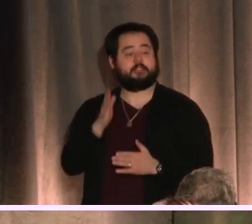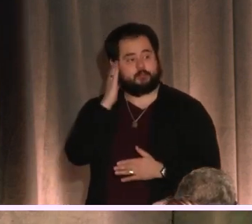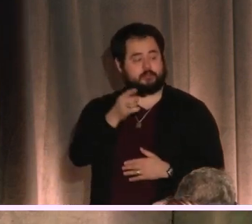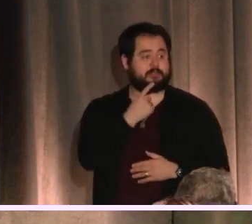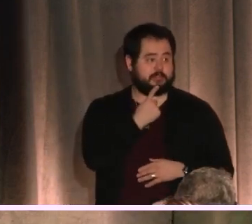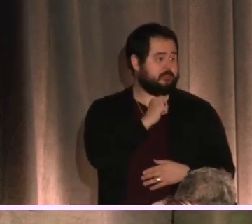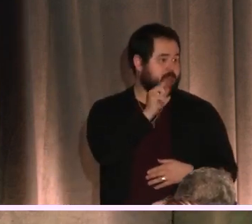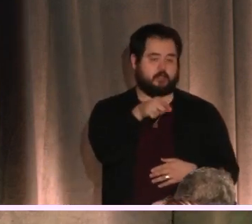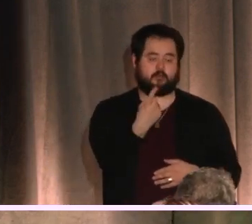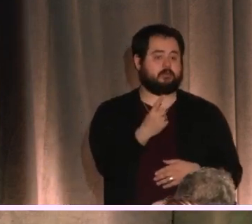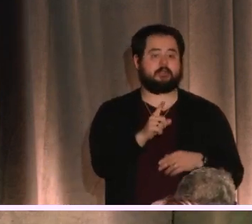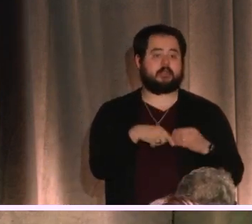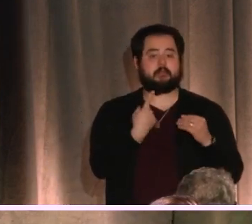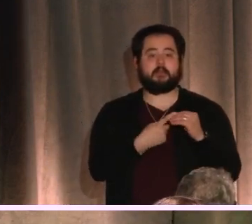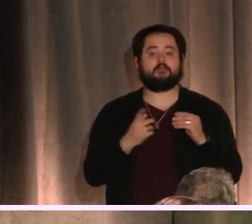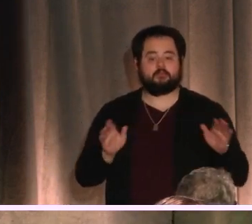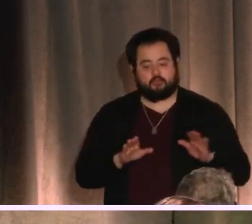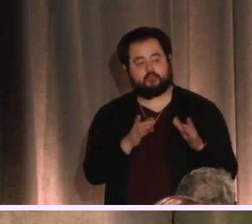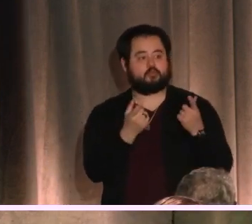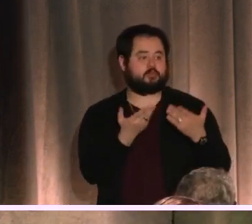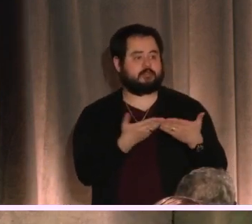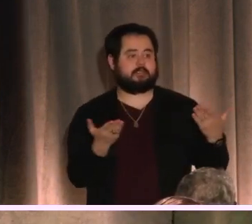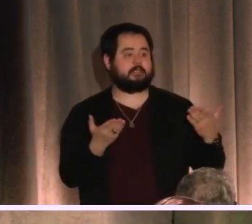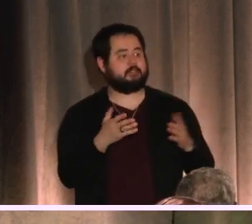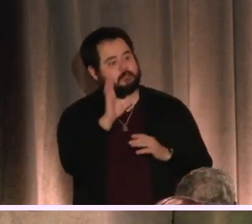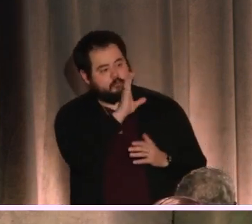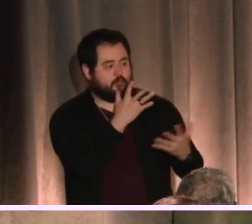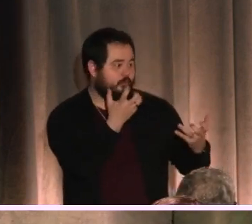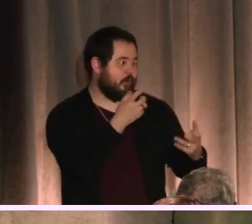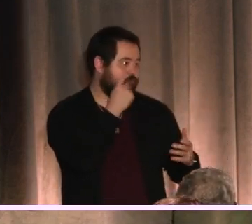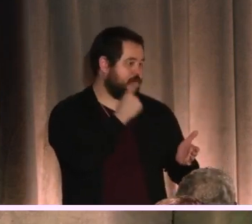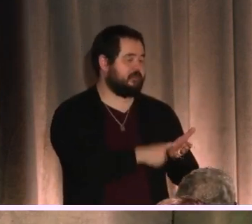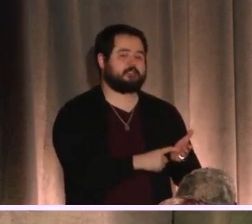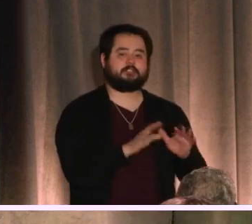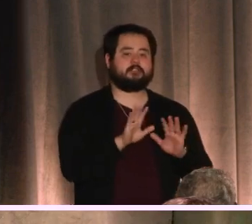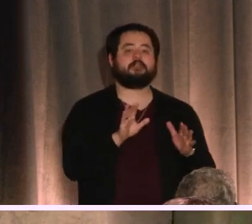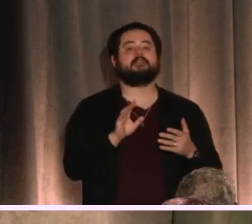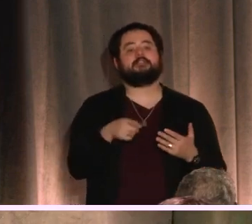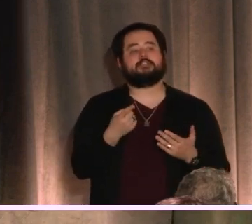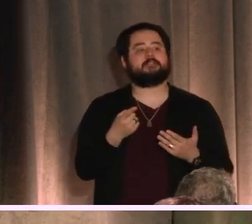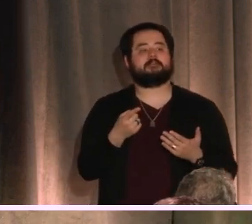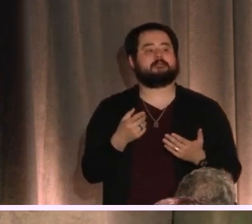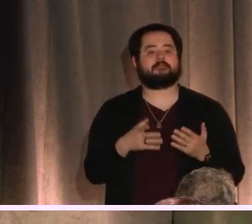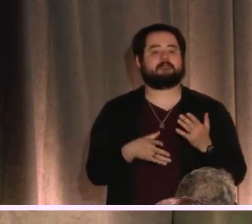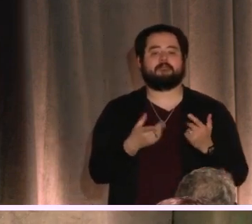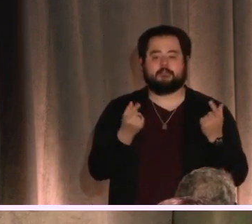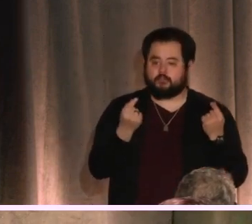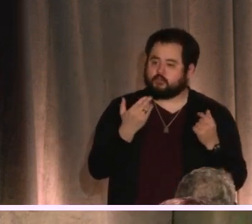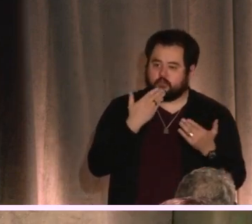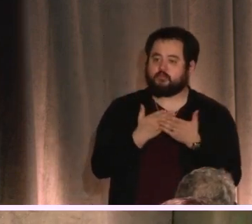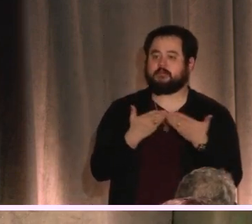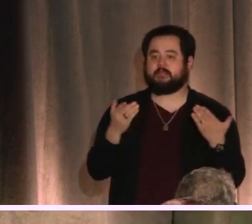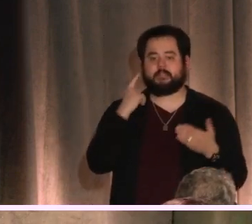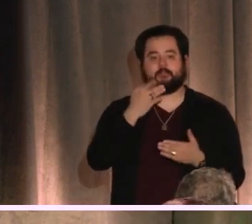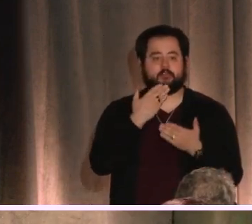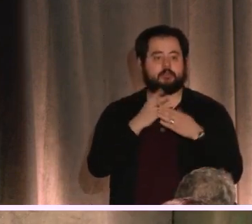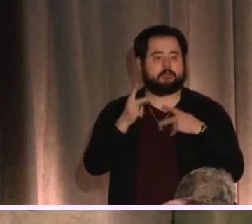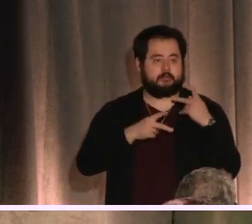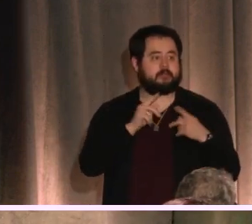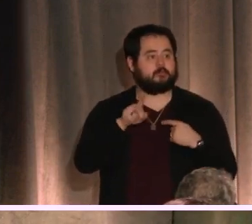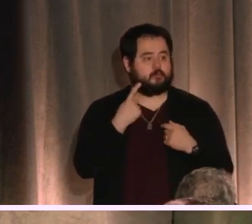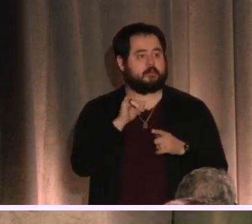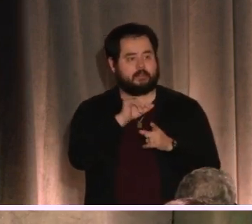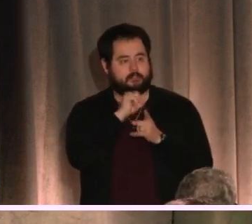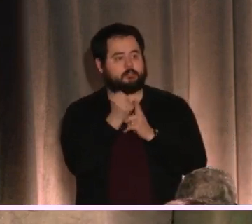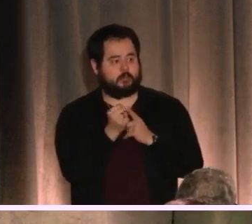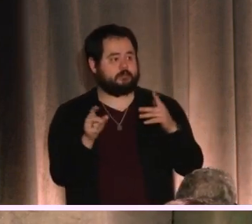just about doing things and seeking recognition, but just finding ways to do good things for good people when the situation